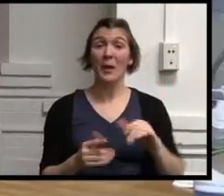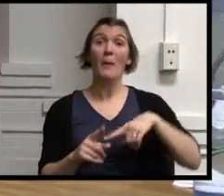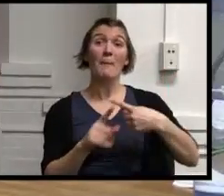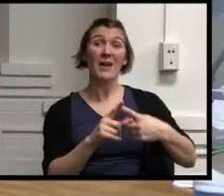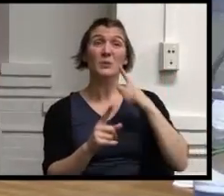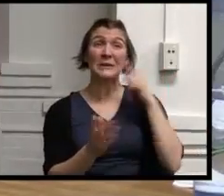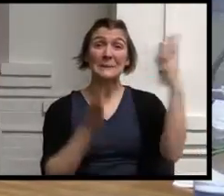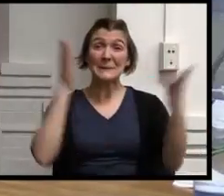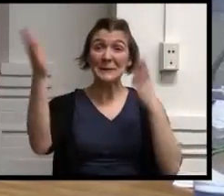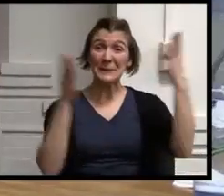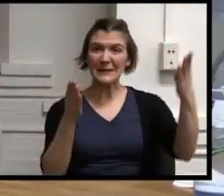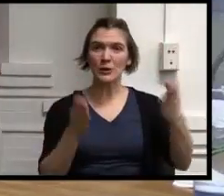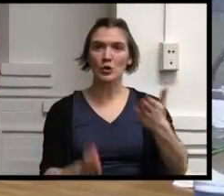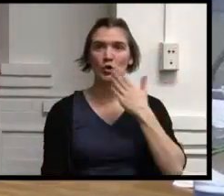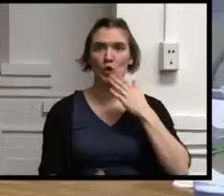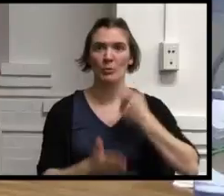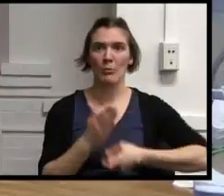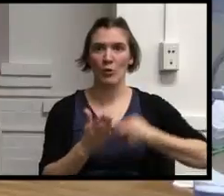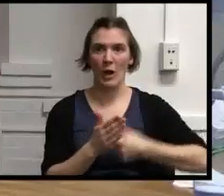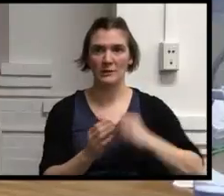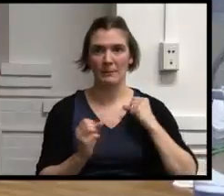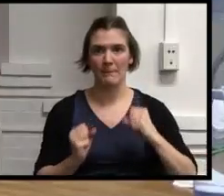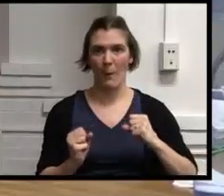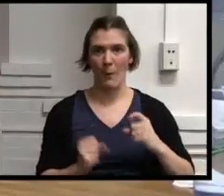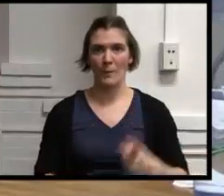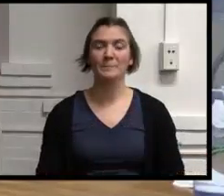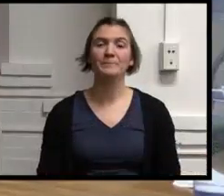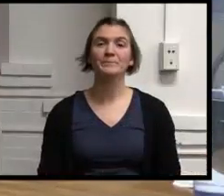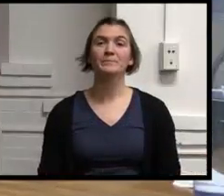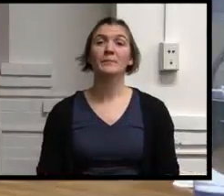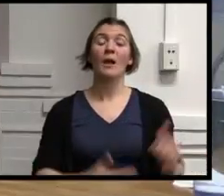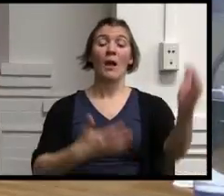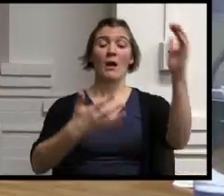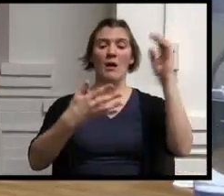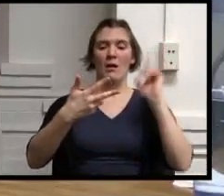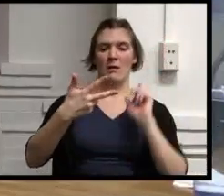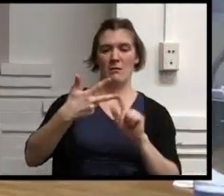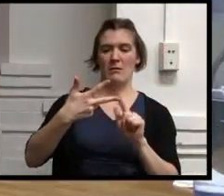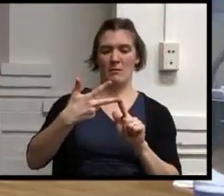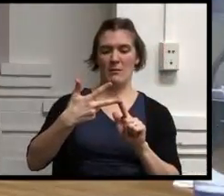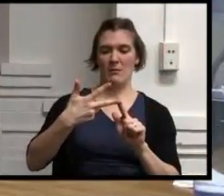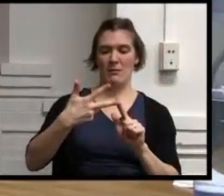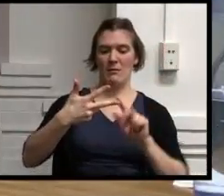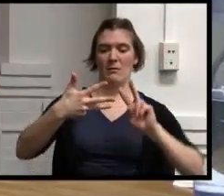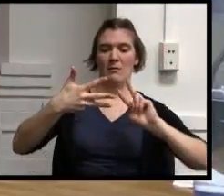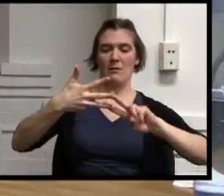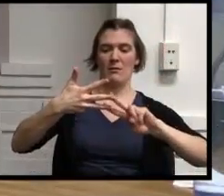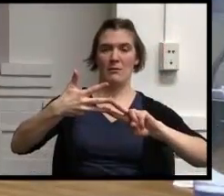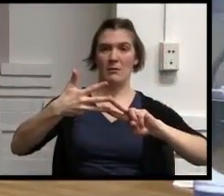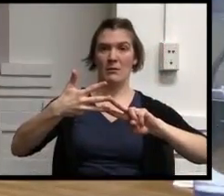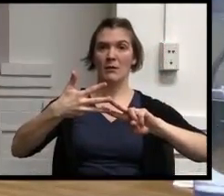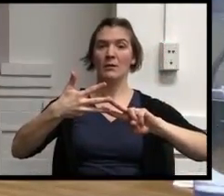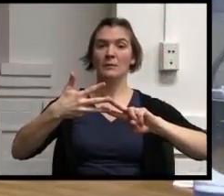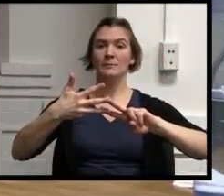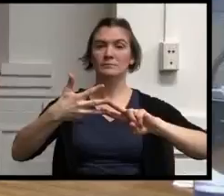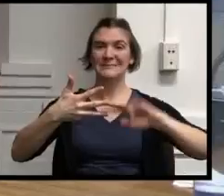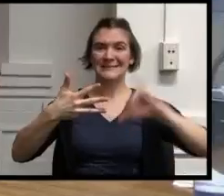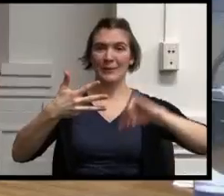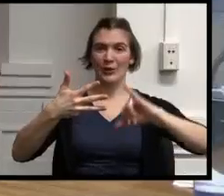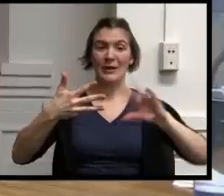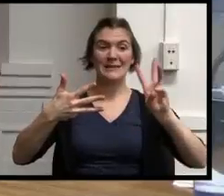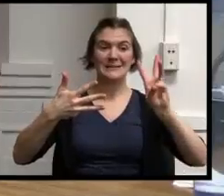got very good prices for these items. So the next is two identical